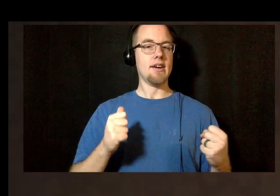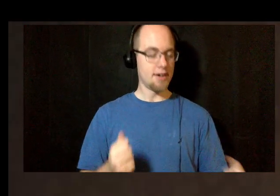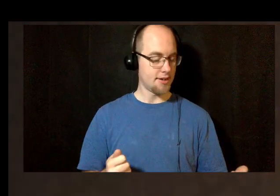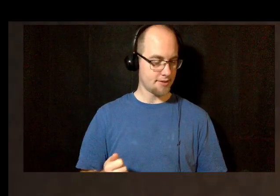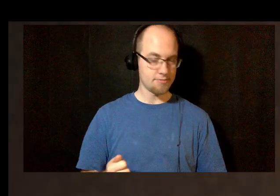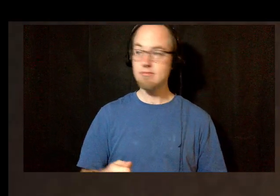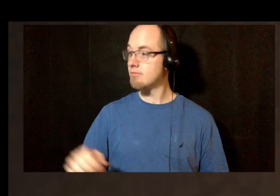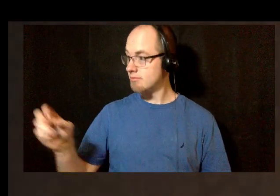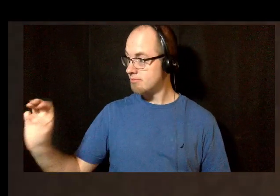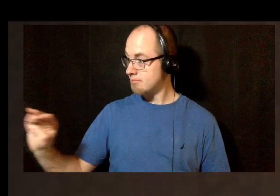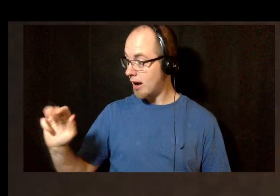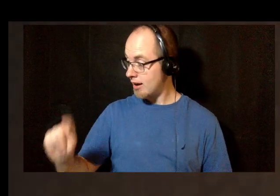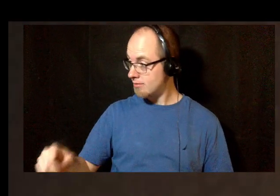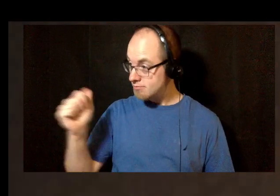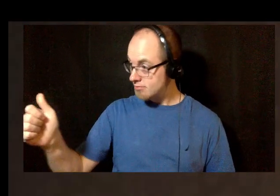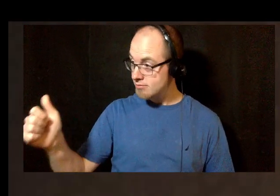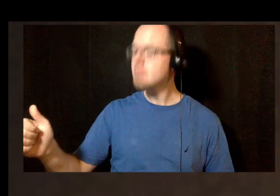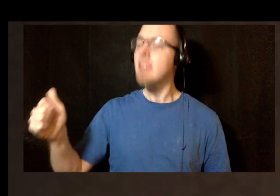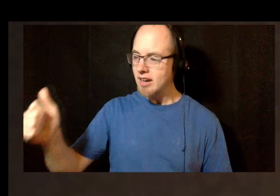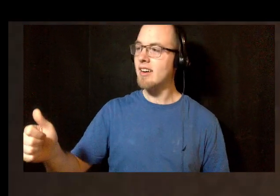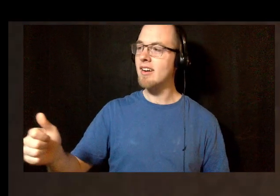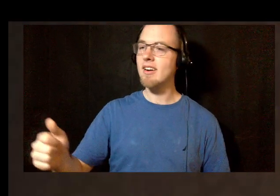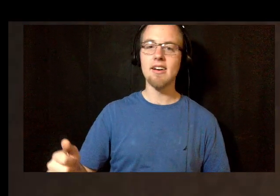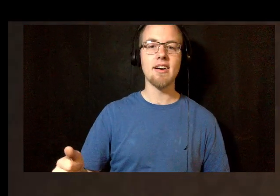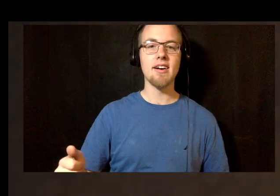You cool, Matt? Sick.